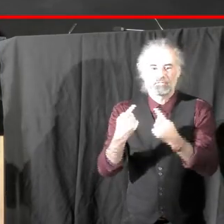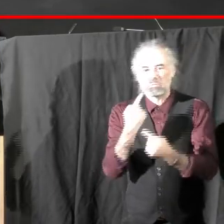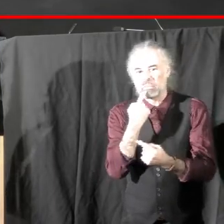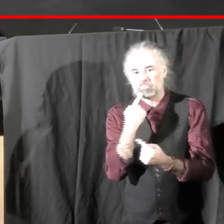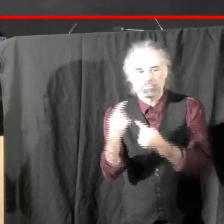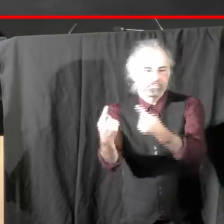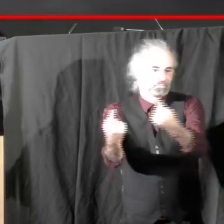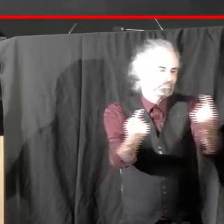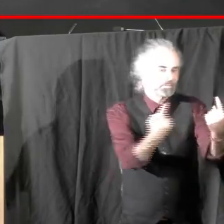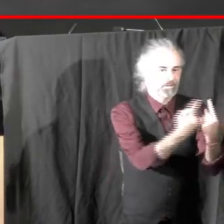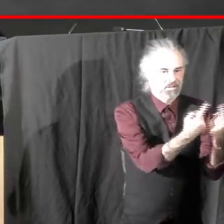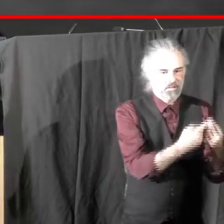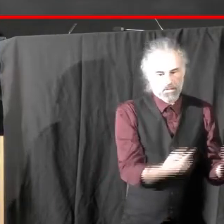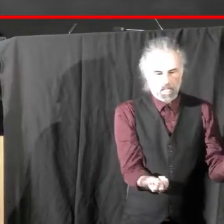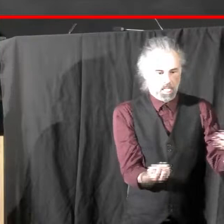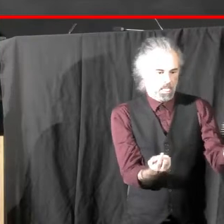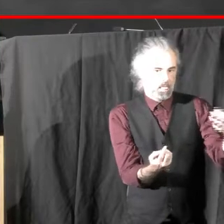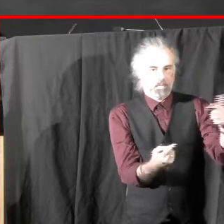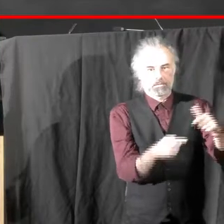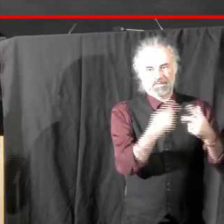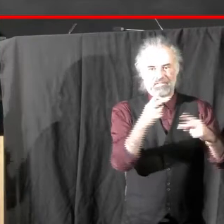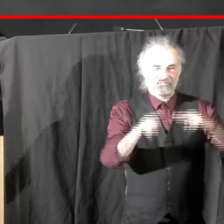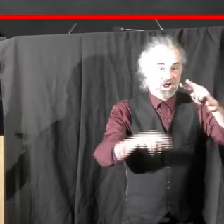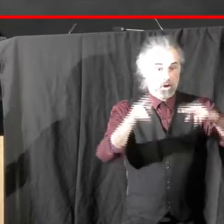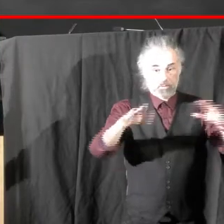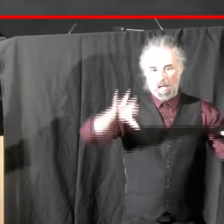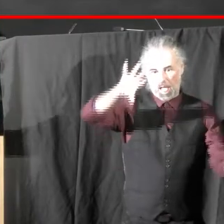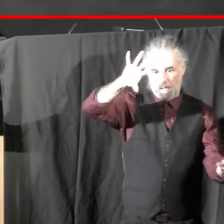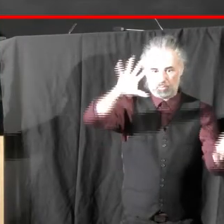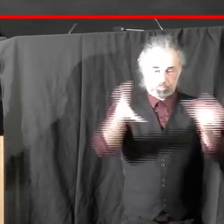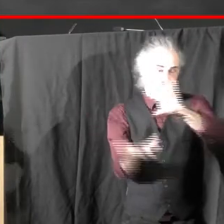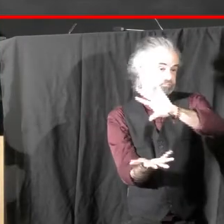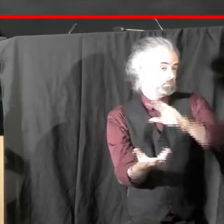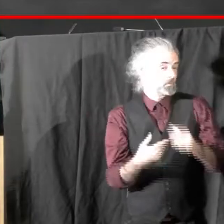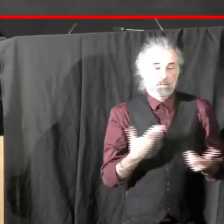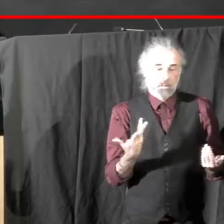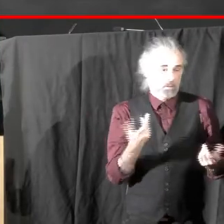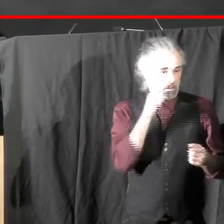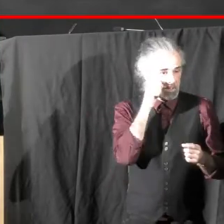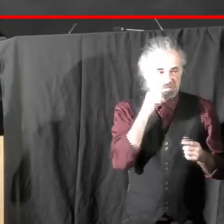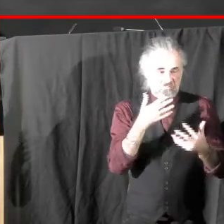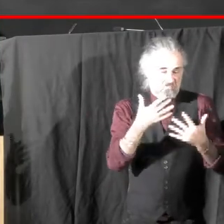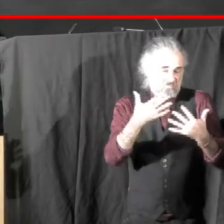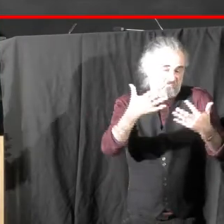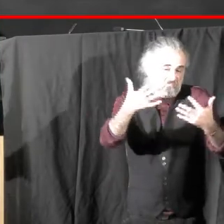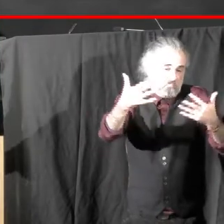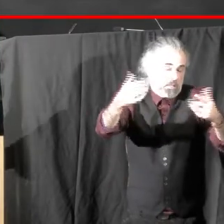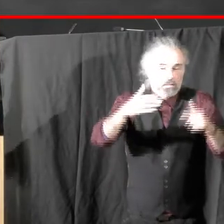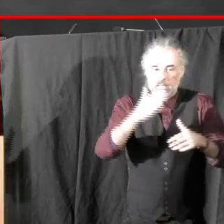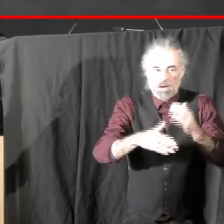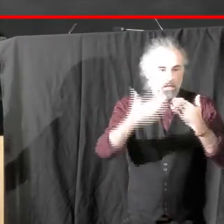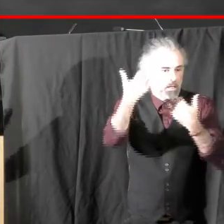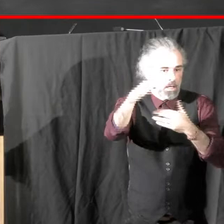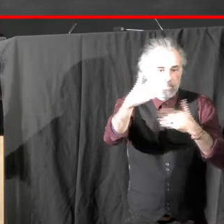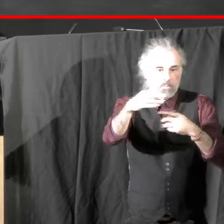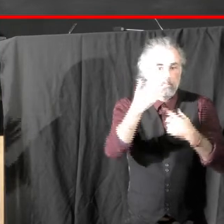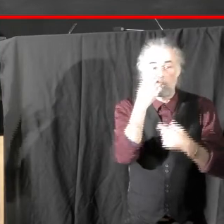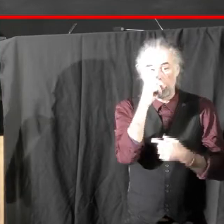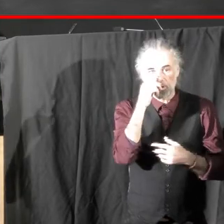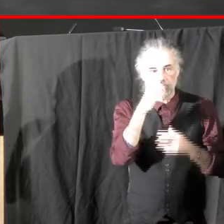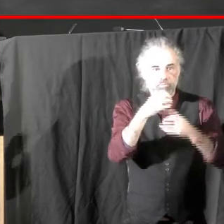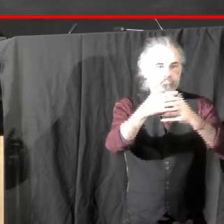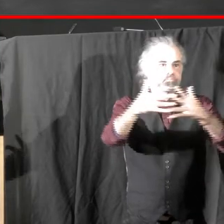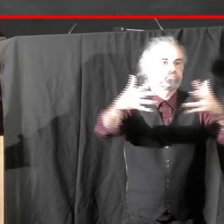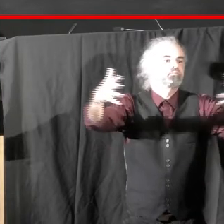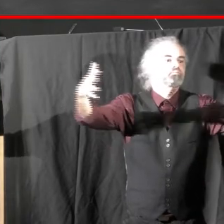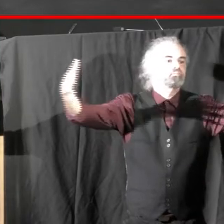by the time you throw in three or four variables that can all change, you get an almost infinite number of possibilities. In